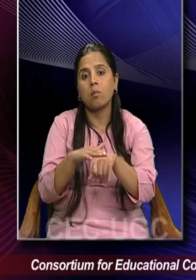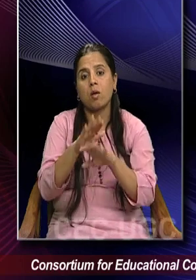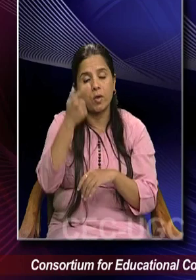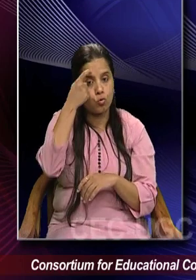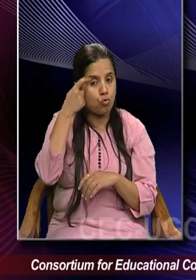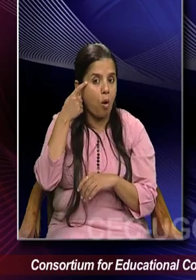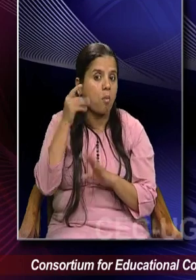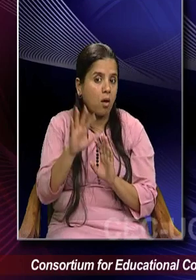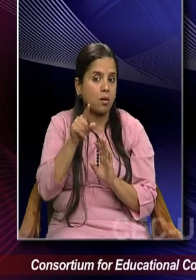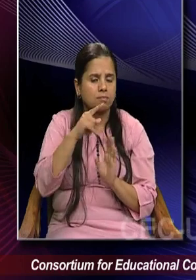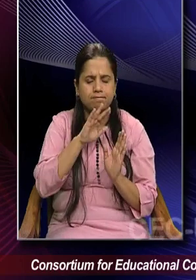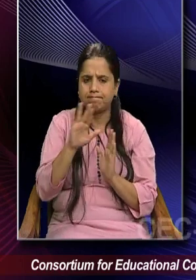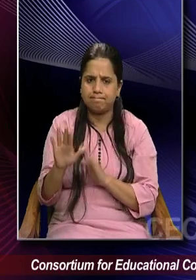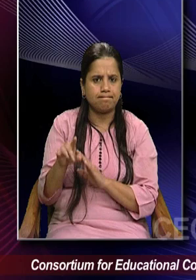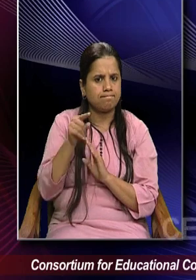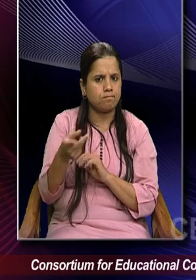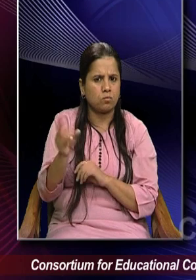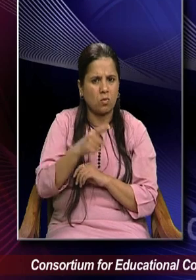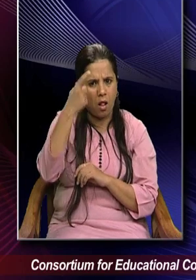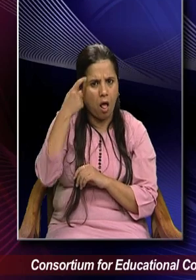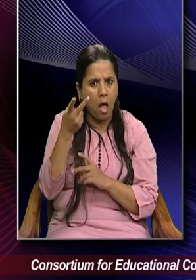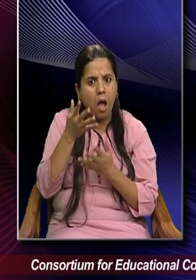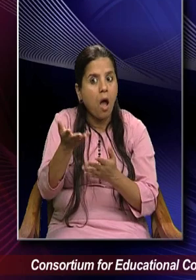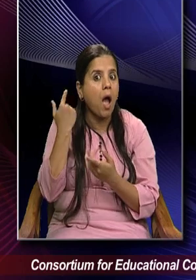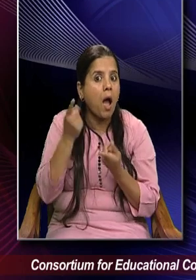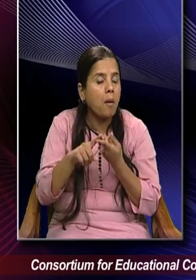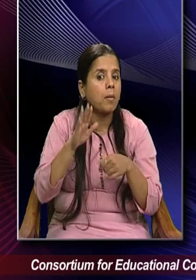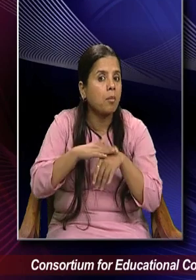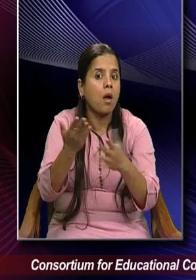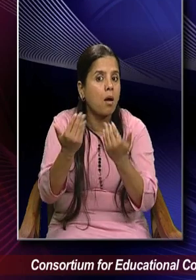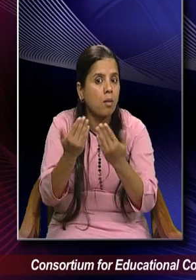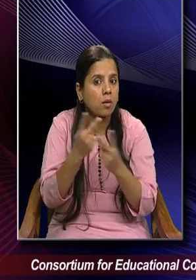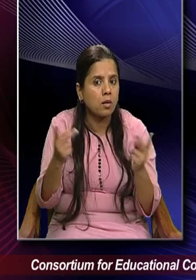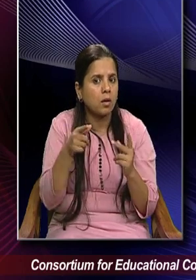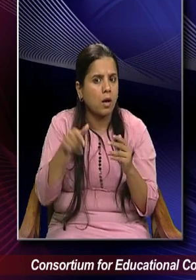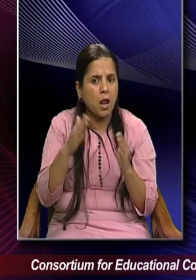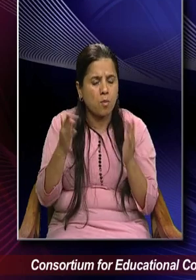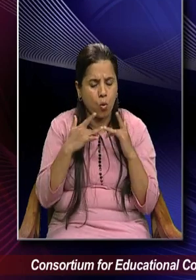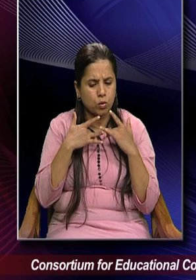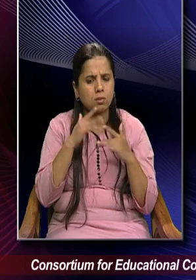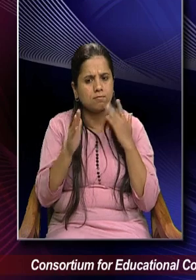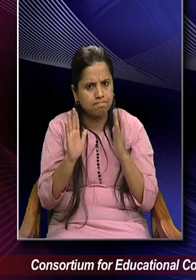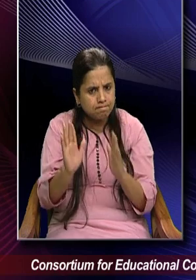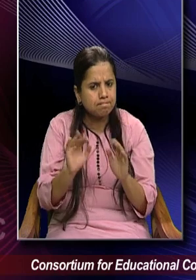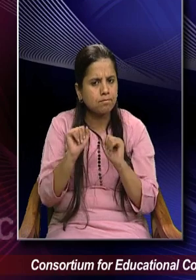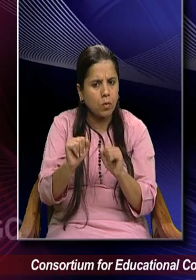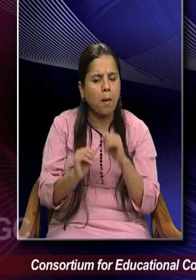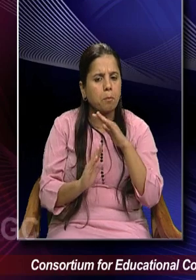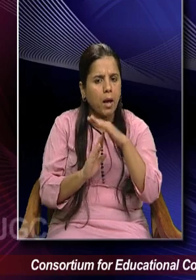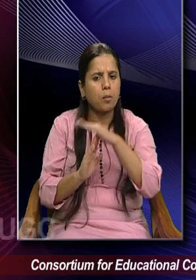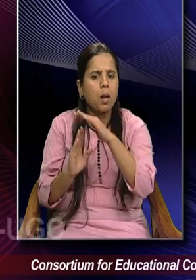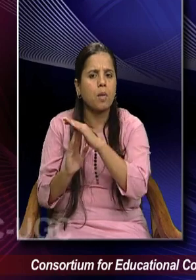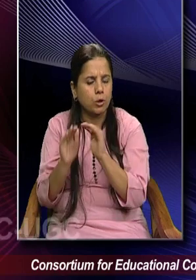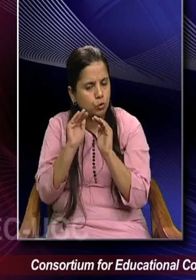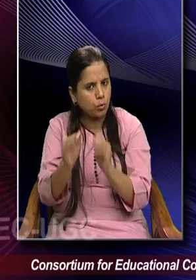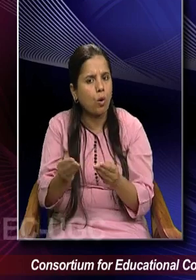trauma. Avoid re traumatizing them. Be prepared for emotional response. Offer breaks and